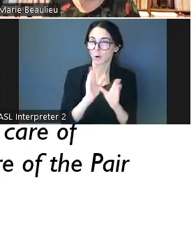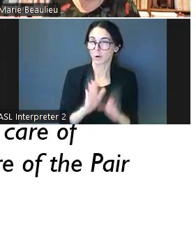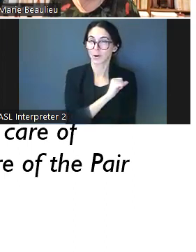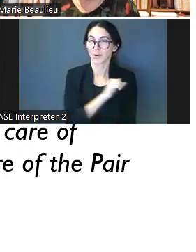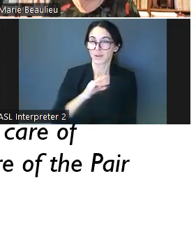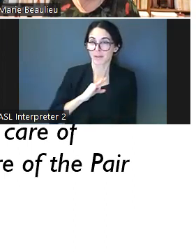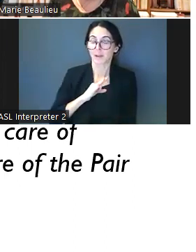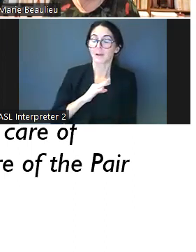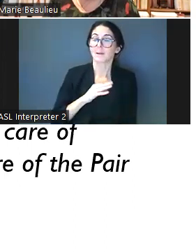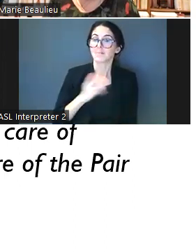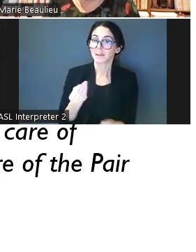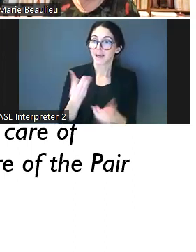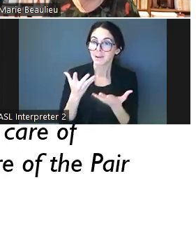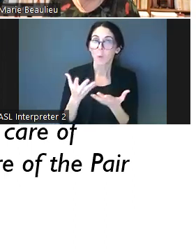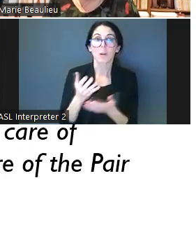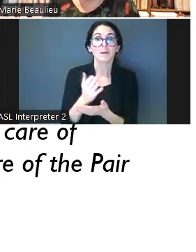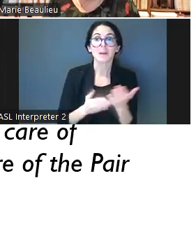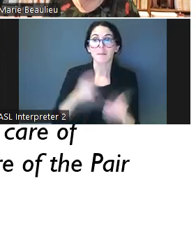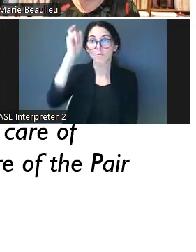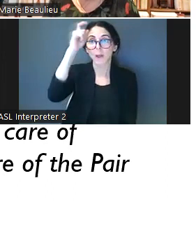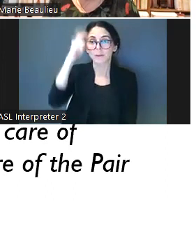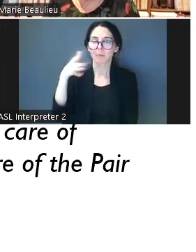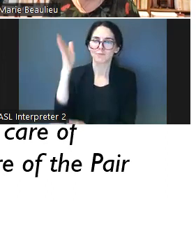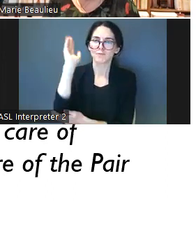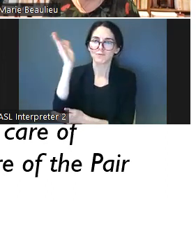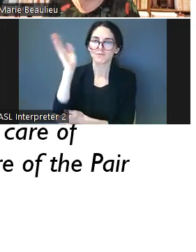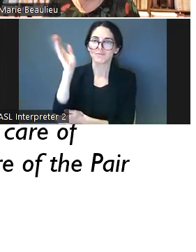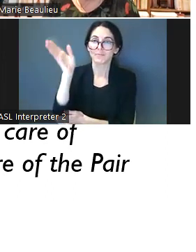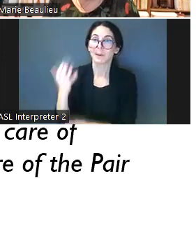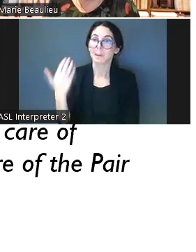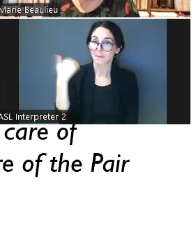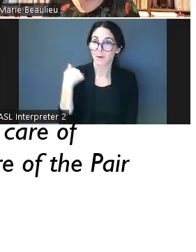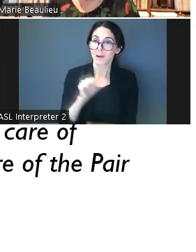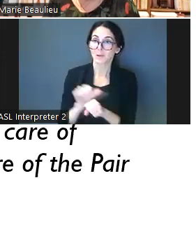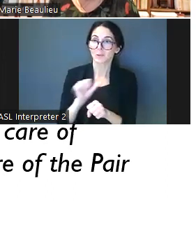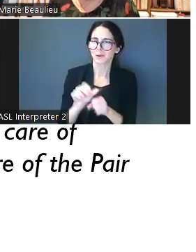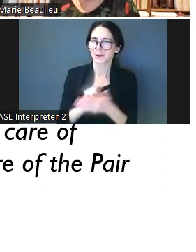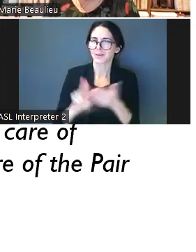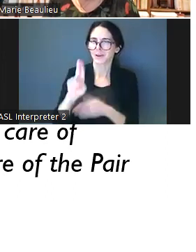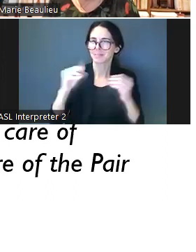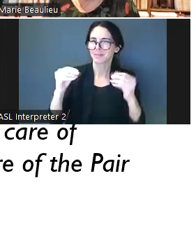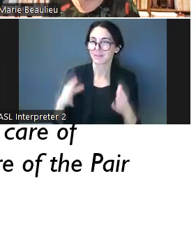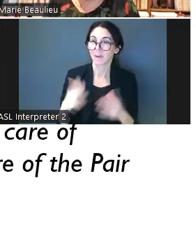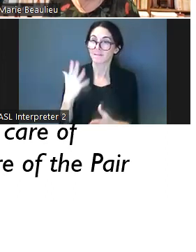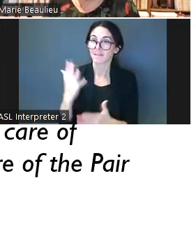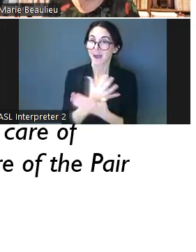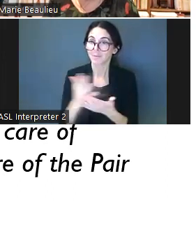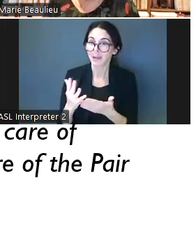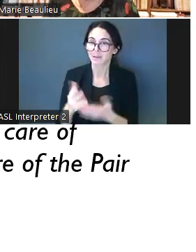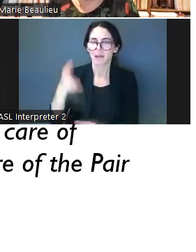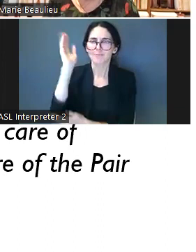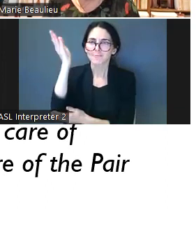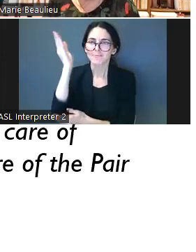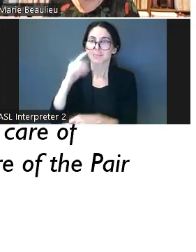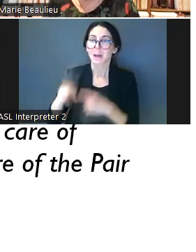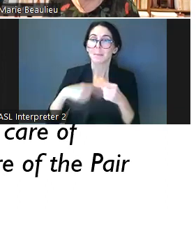giving some kinds of lectures. He is a former university professor, and for 5 weeks, he gave lectures on sexuality.